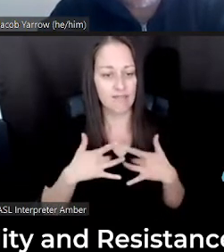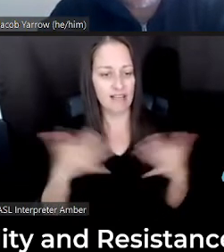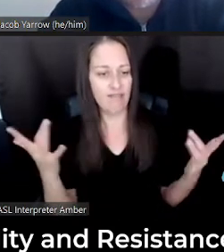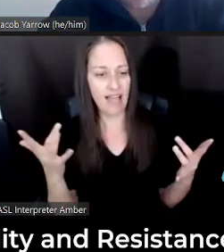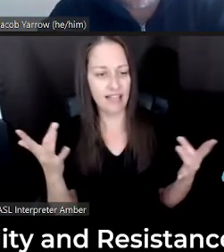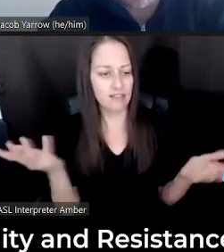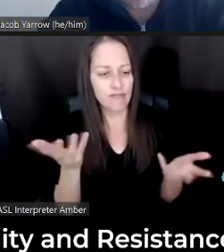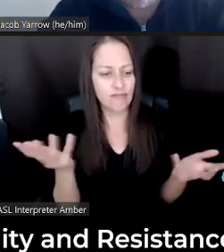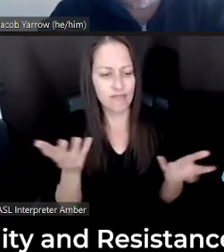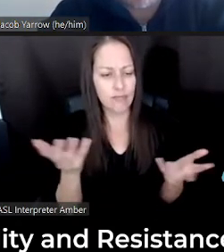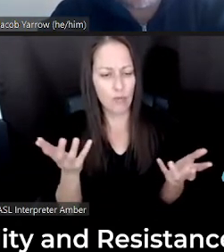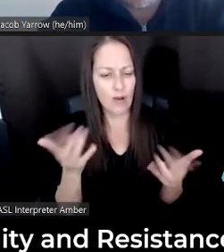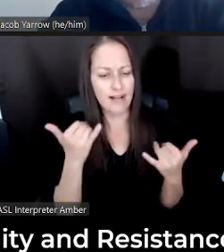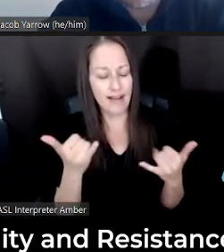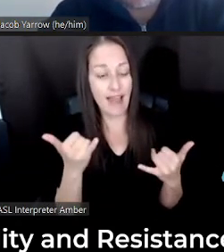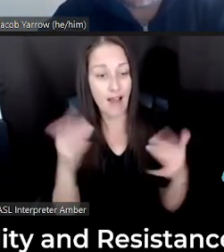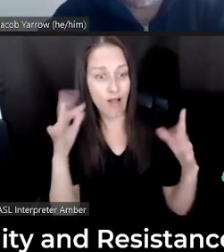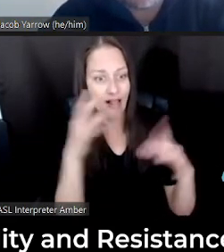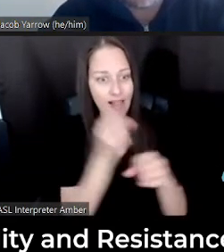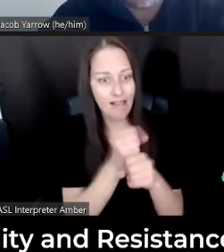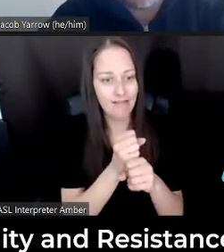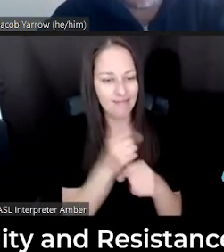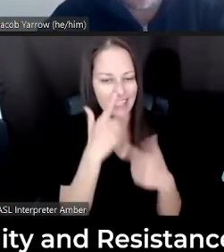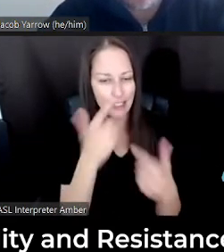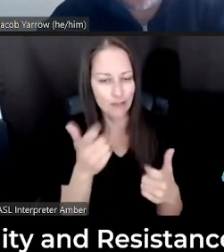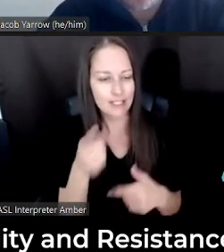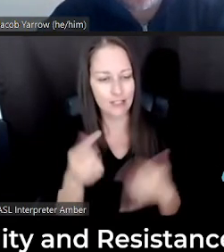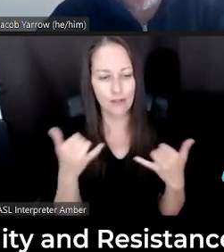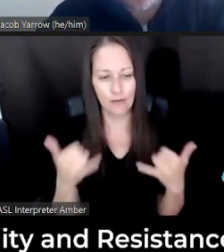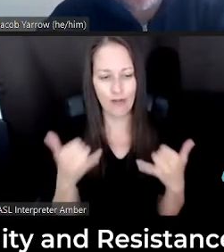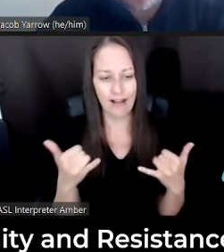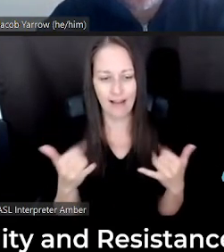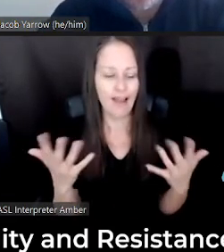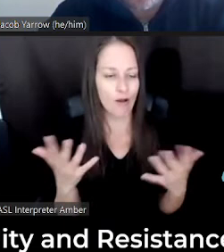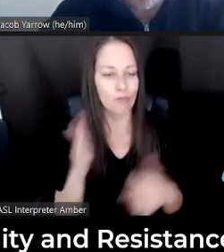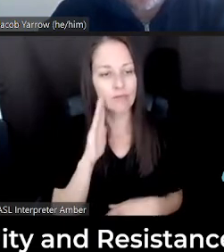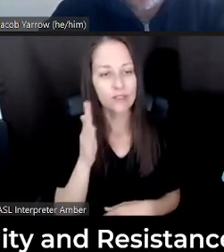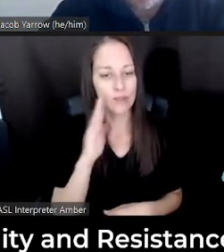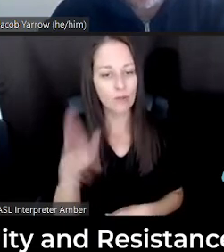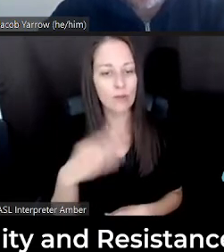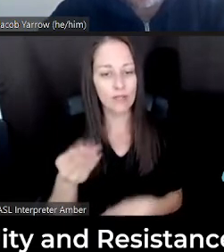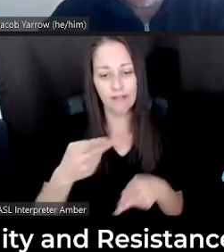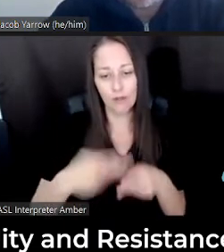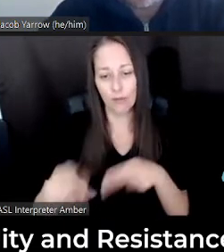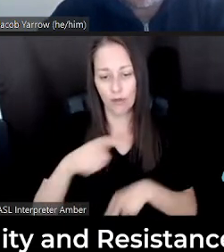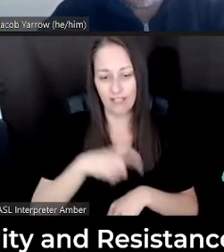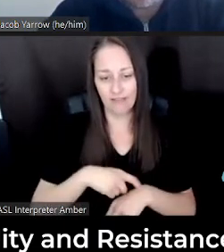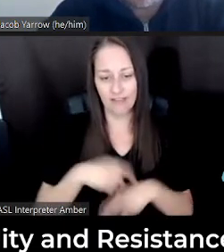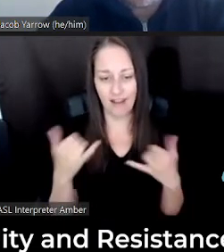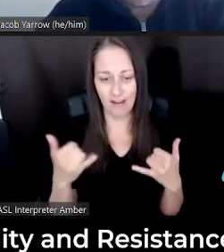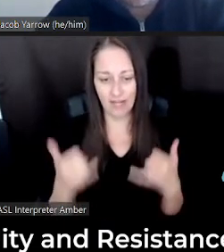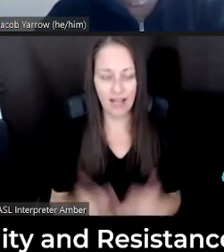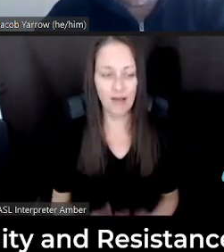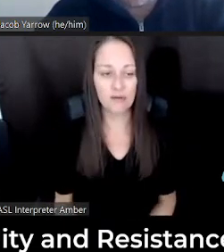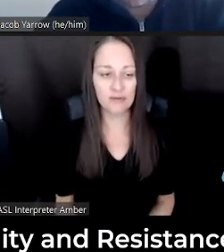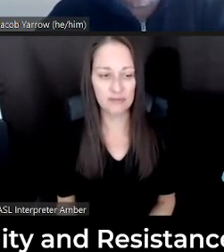is capturing your attention or interest at the moment. And we'll give you just a little bit of time here.